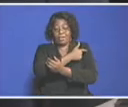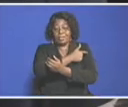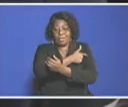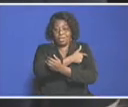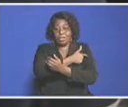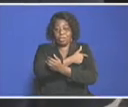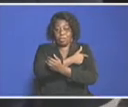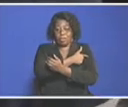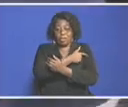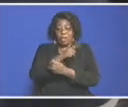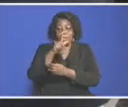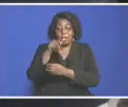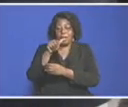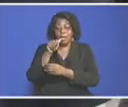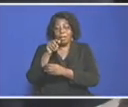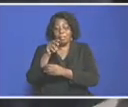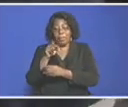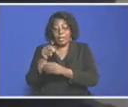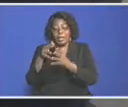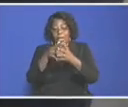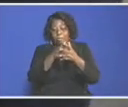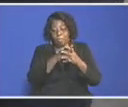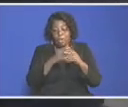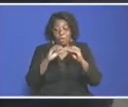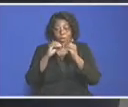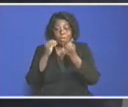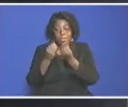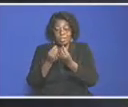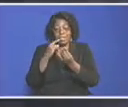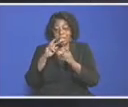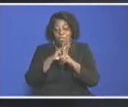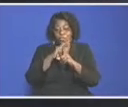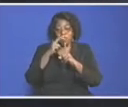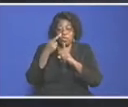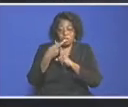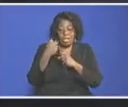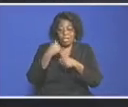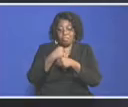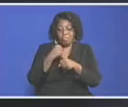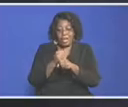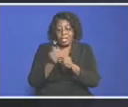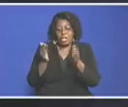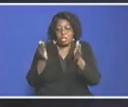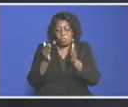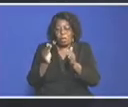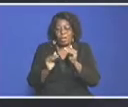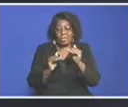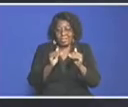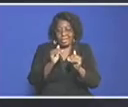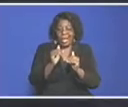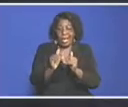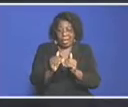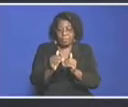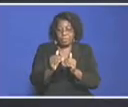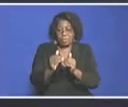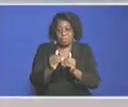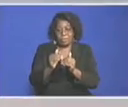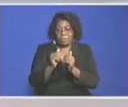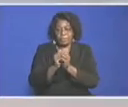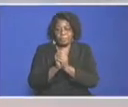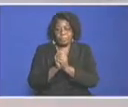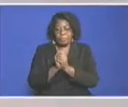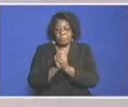drive, the Pan American Health Organization says while the region has made baby steps, the big picture provides no